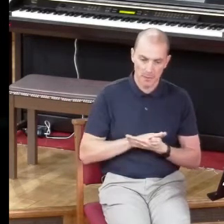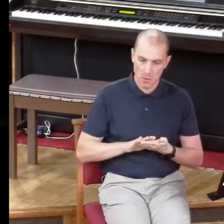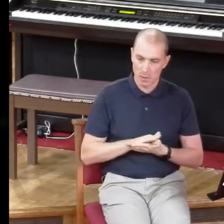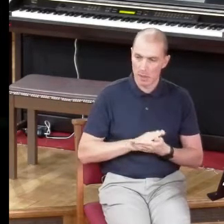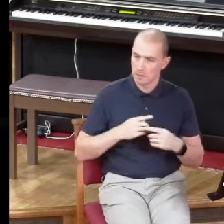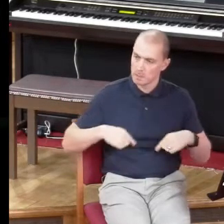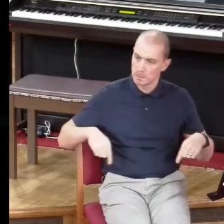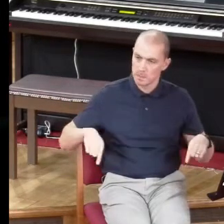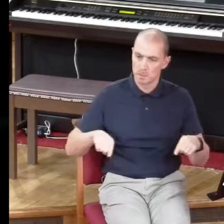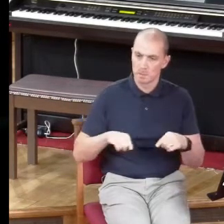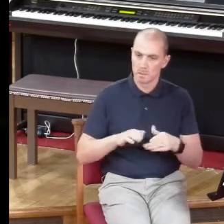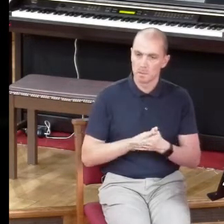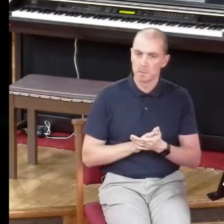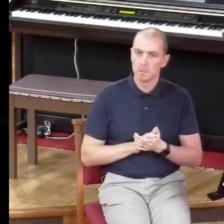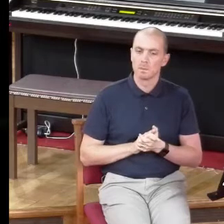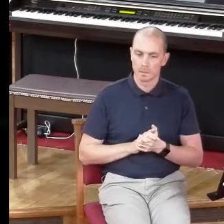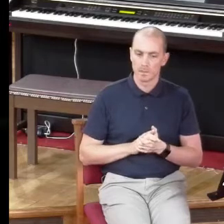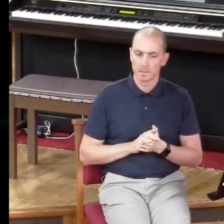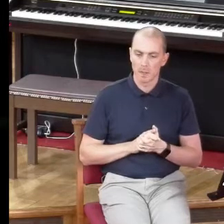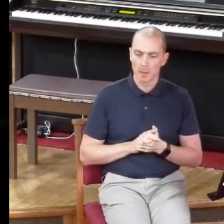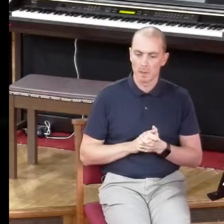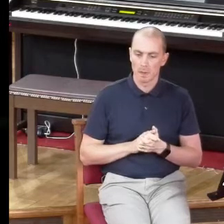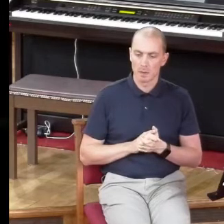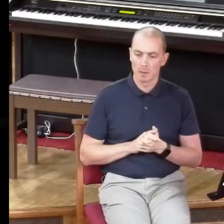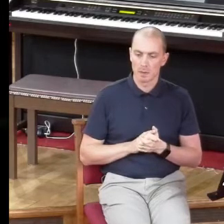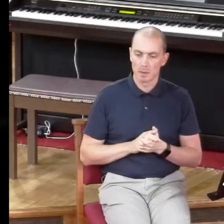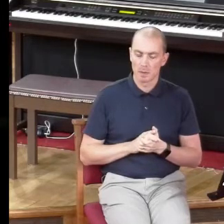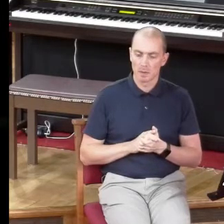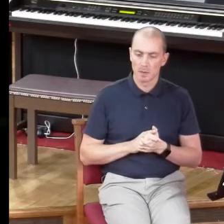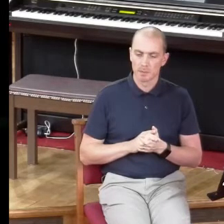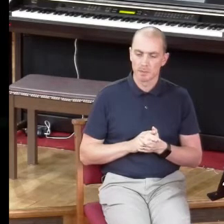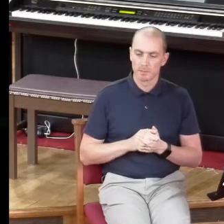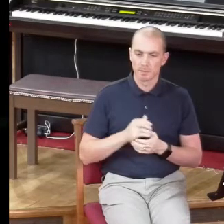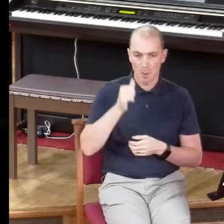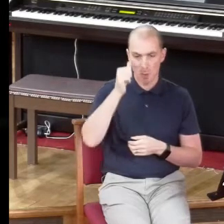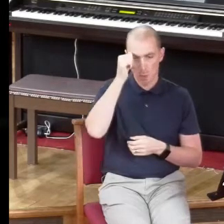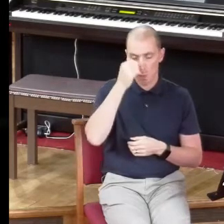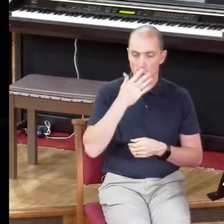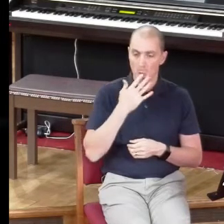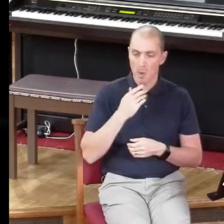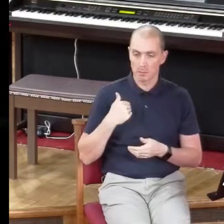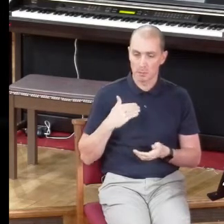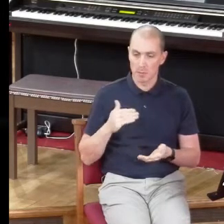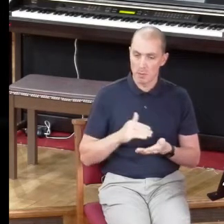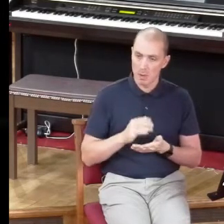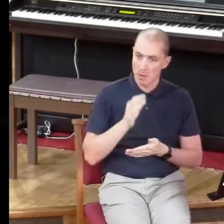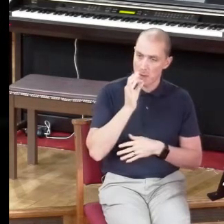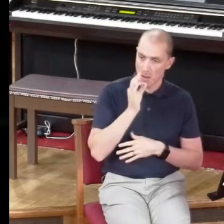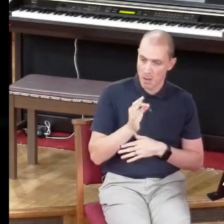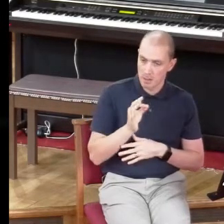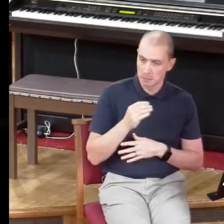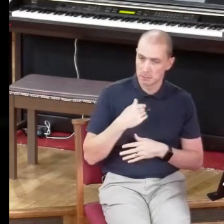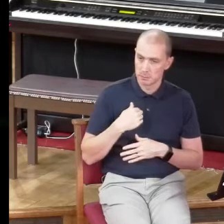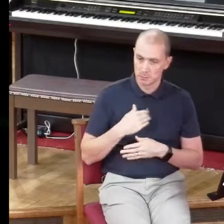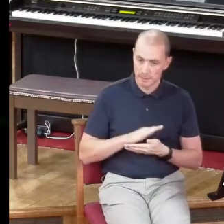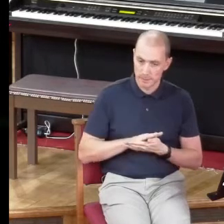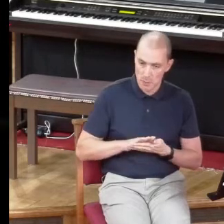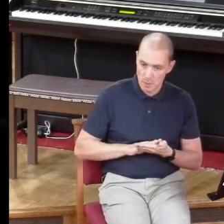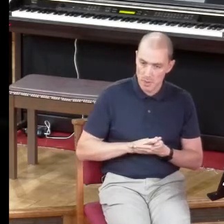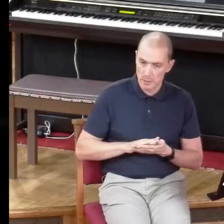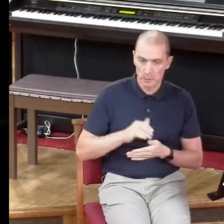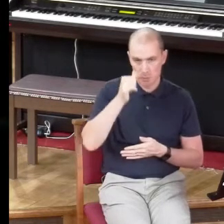is not a vain request, because we know when we come in faith, when we seek that forgiveness, we know